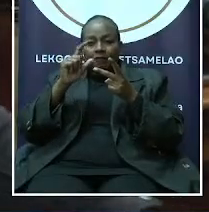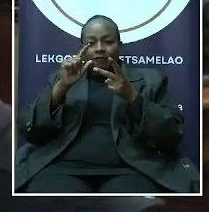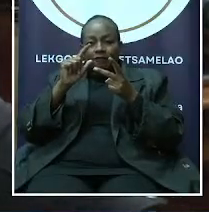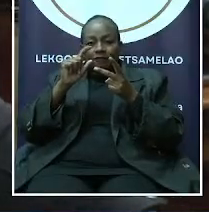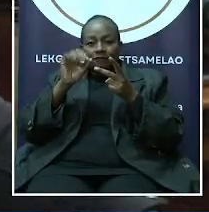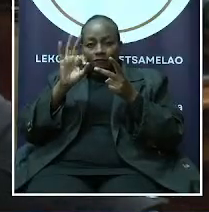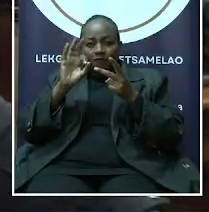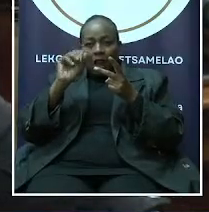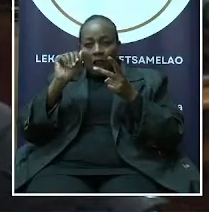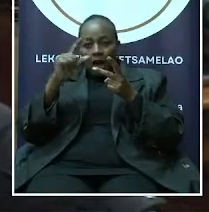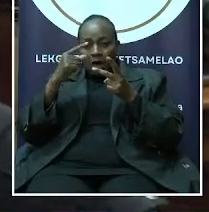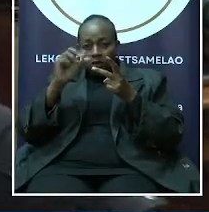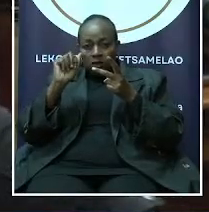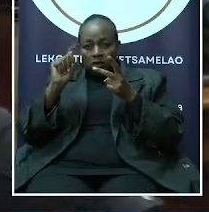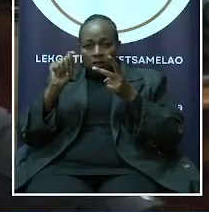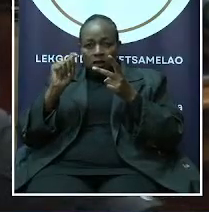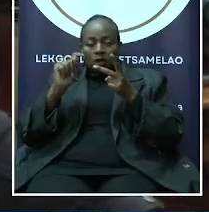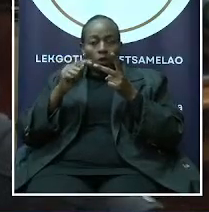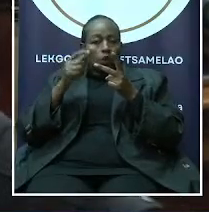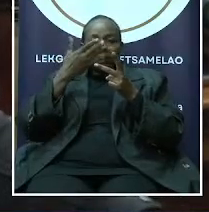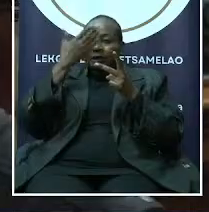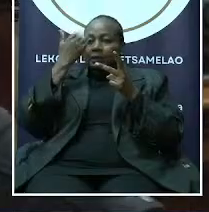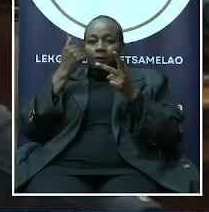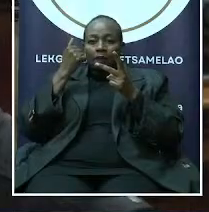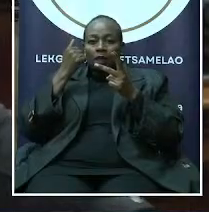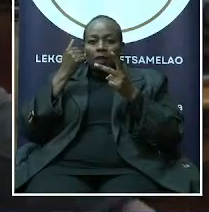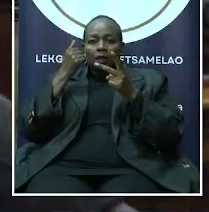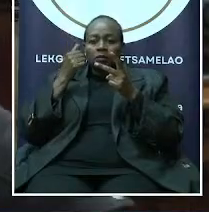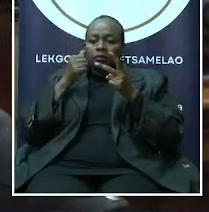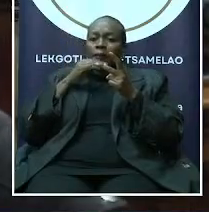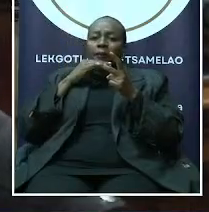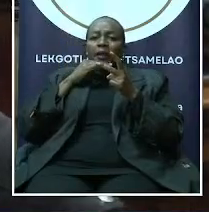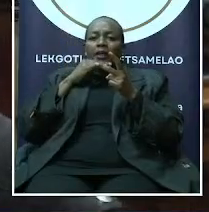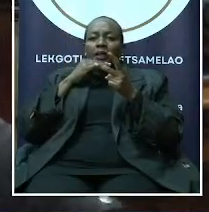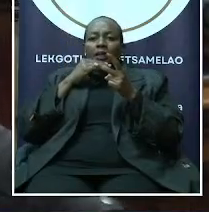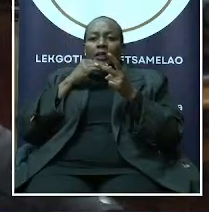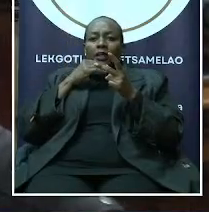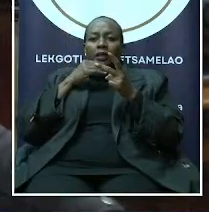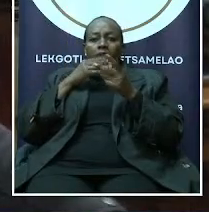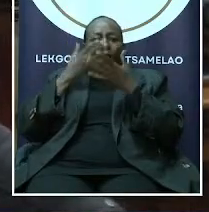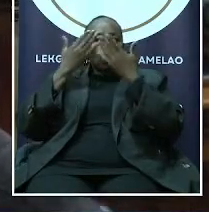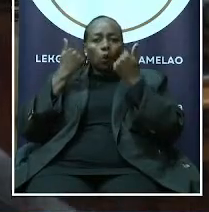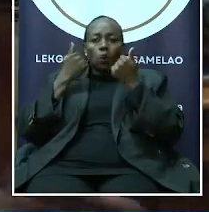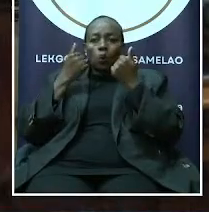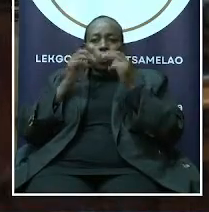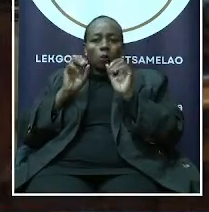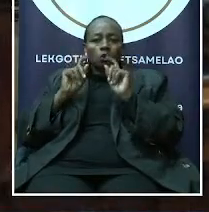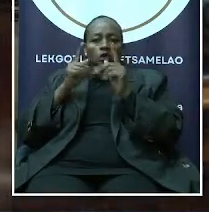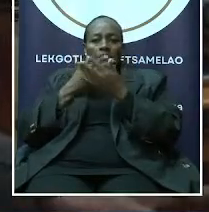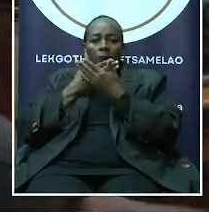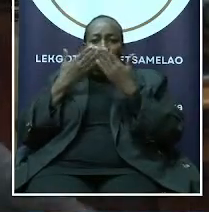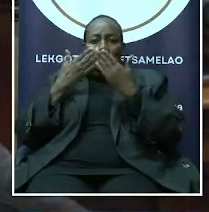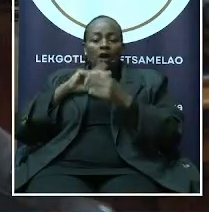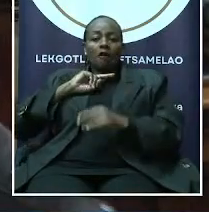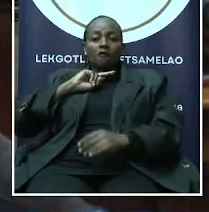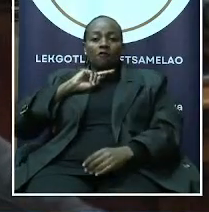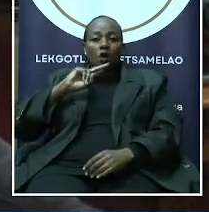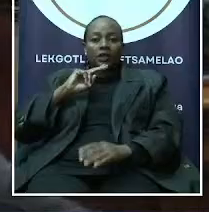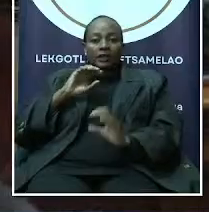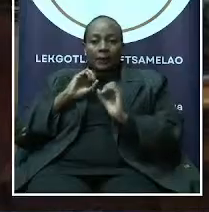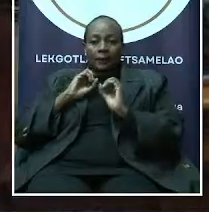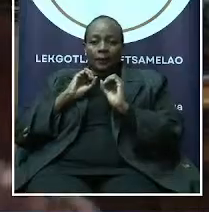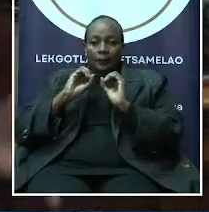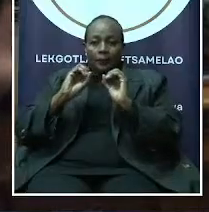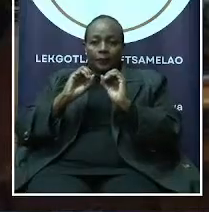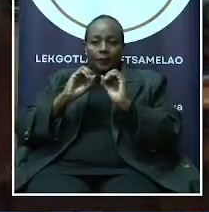people who don't even know what it means to explain how disadvantaged they are, don't have a voice.